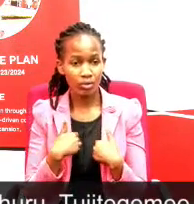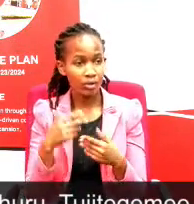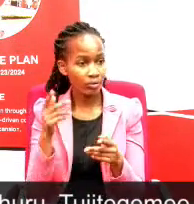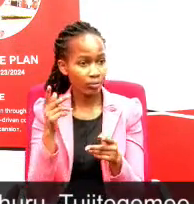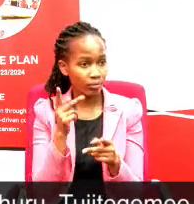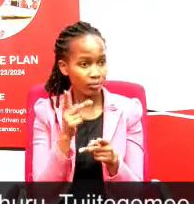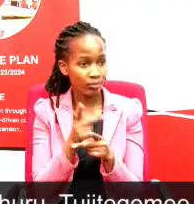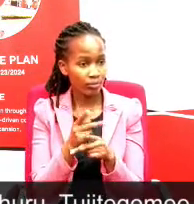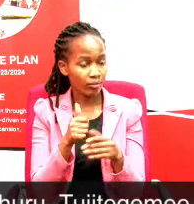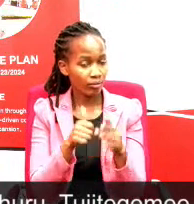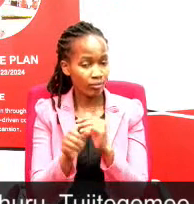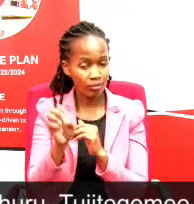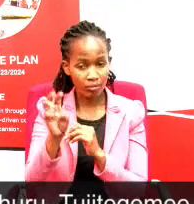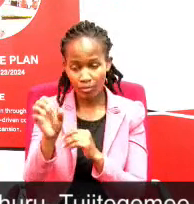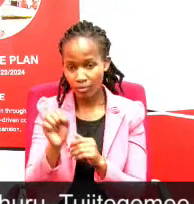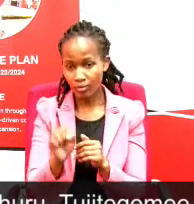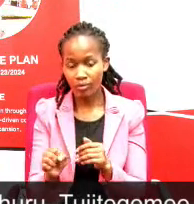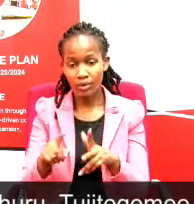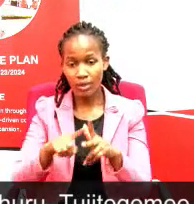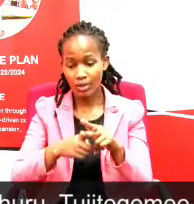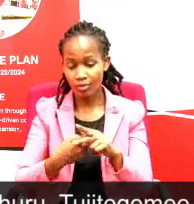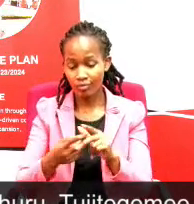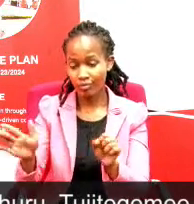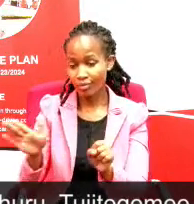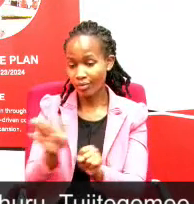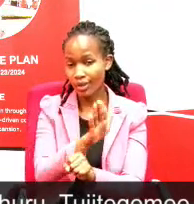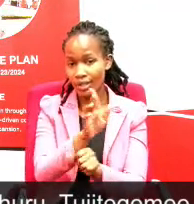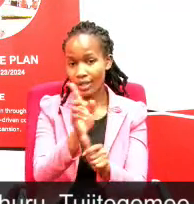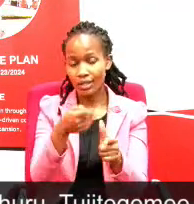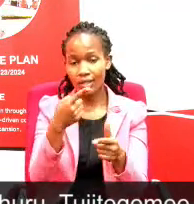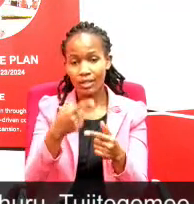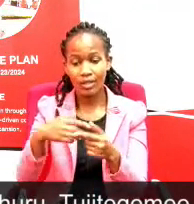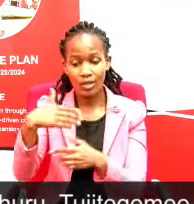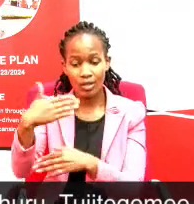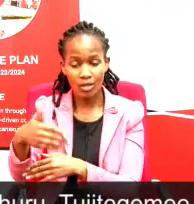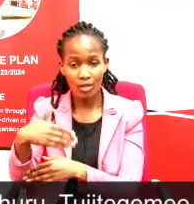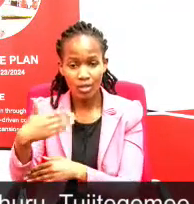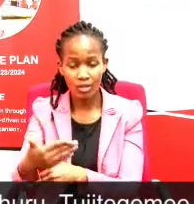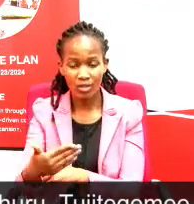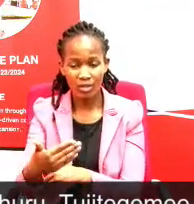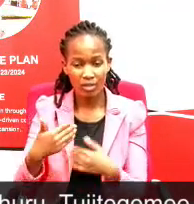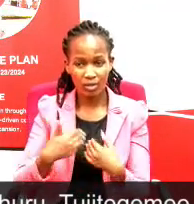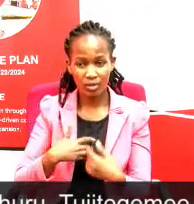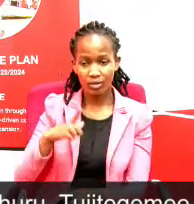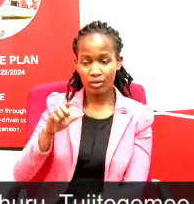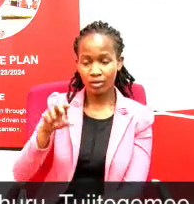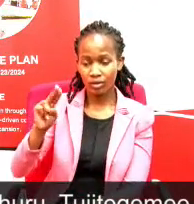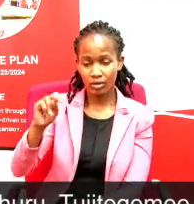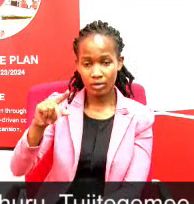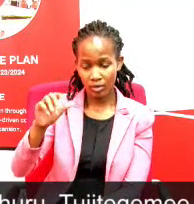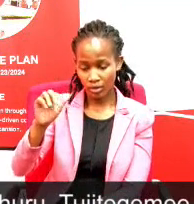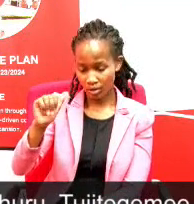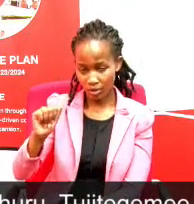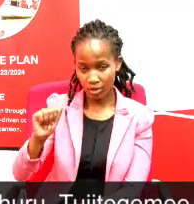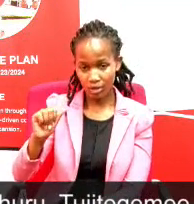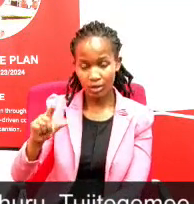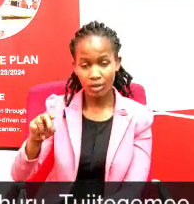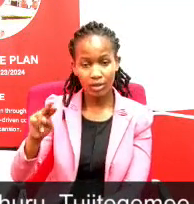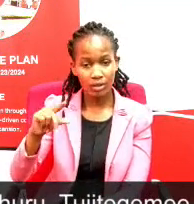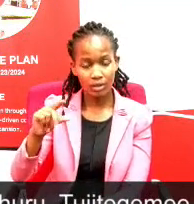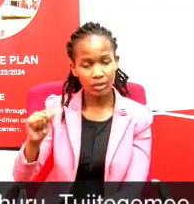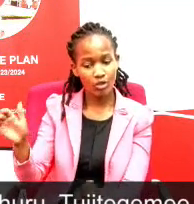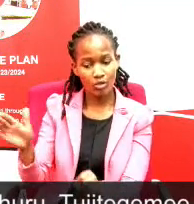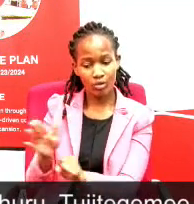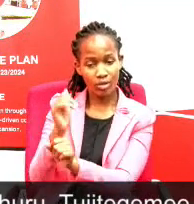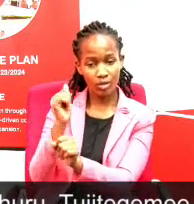ICMS to be rolled out fully, and then the OSBP in Lunga Lunga to be fully functional, such